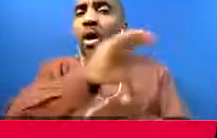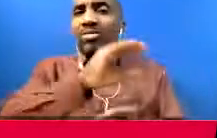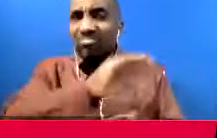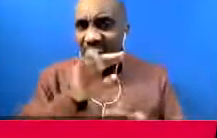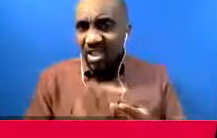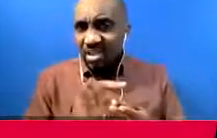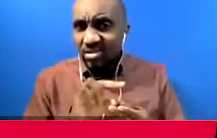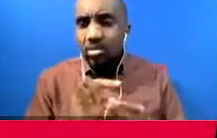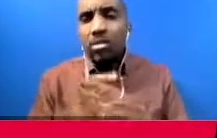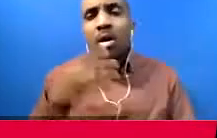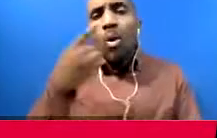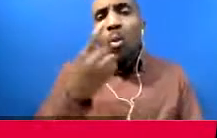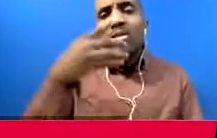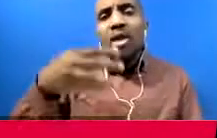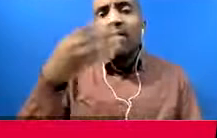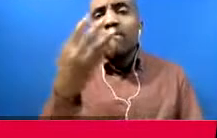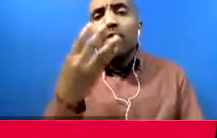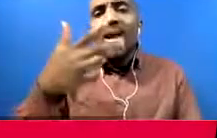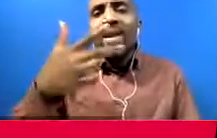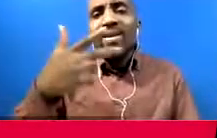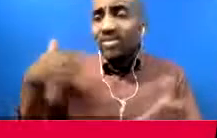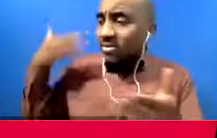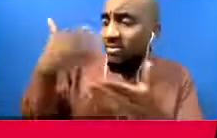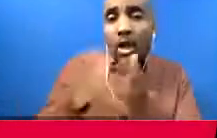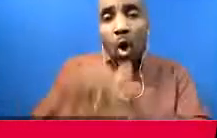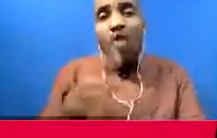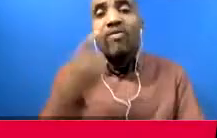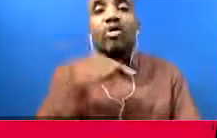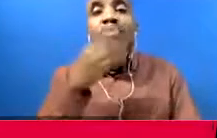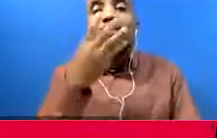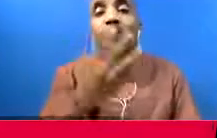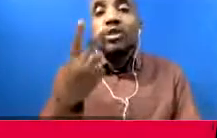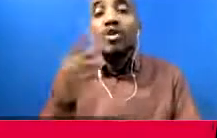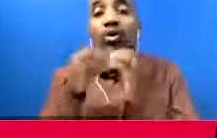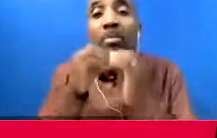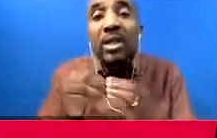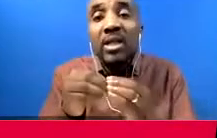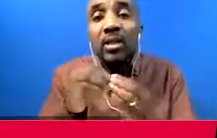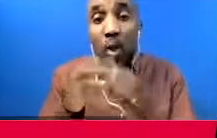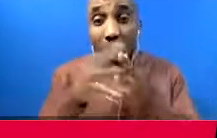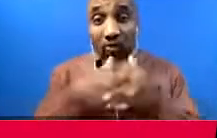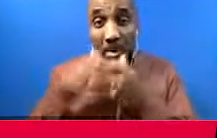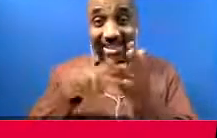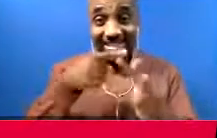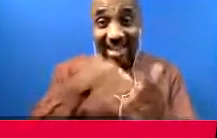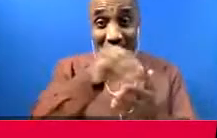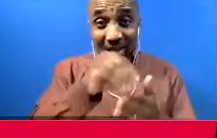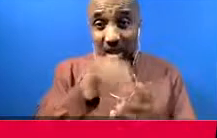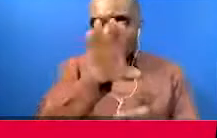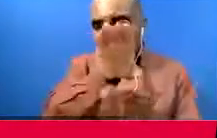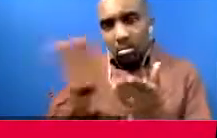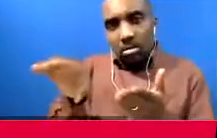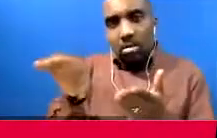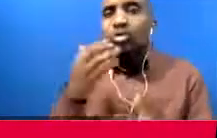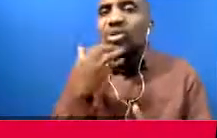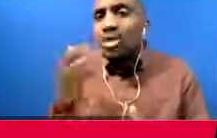since 1948, the US has given over $142 billion of US taxpayer dollars to the Israeli military. So